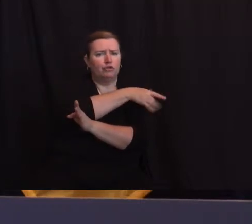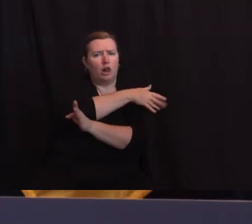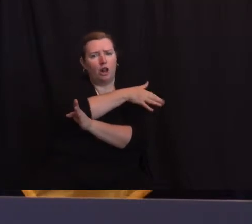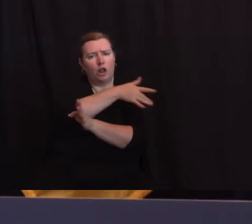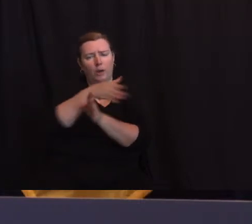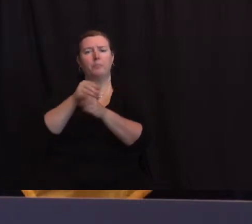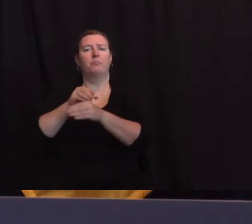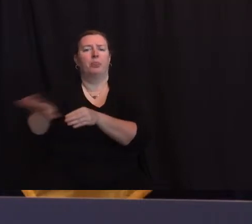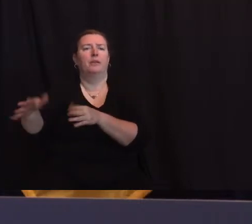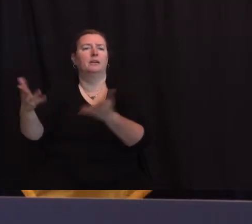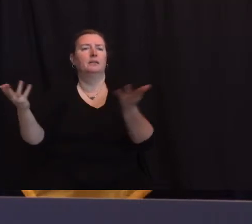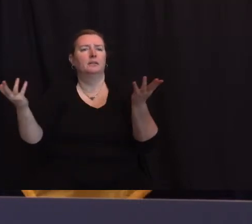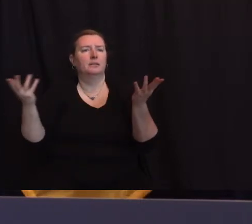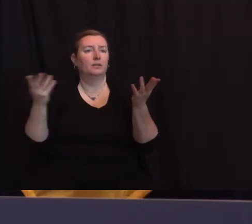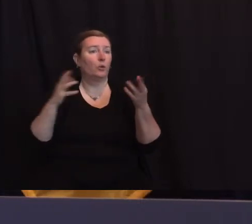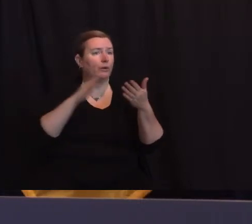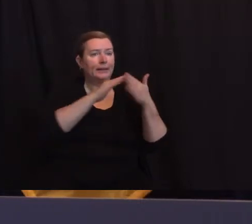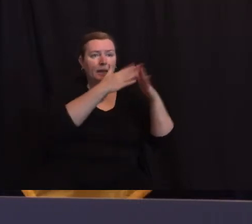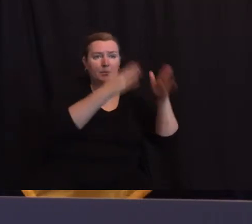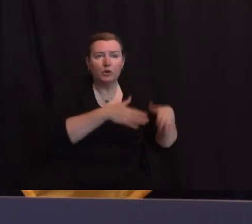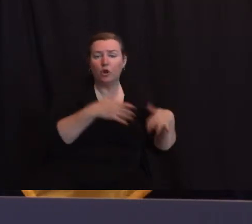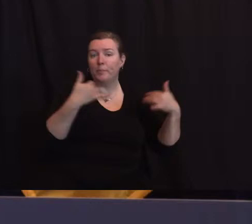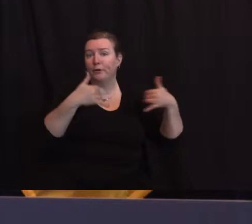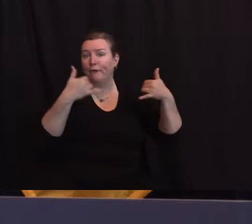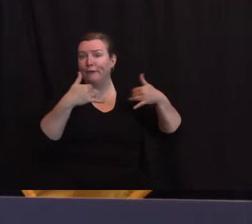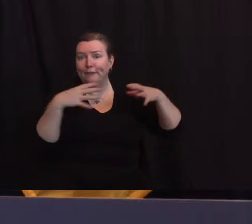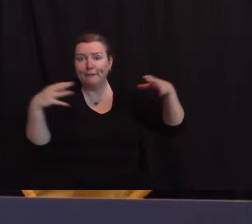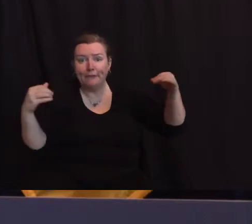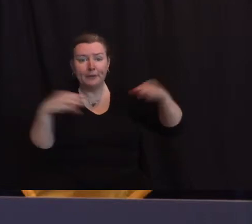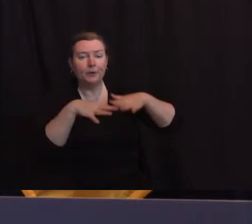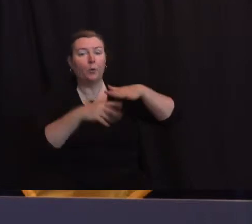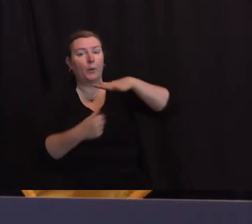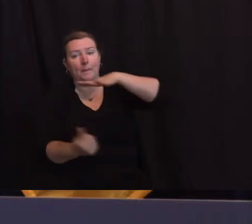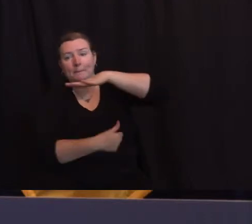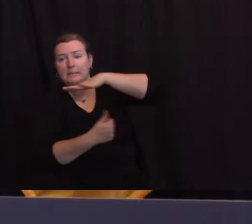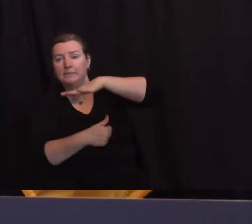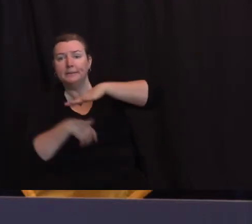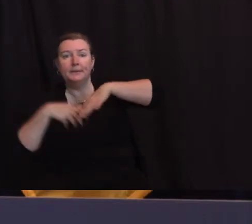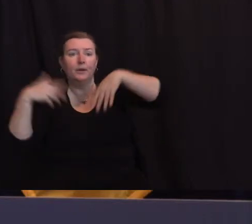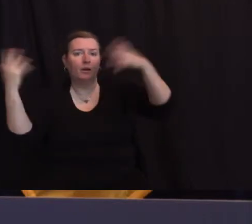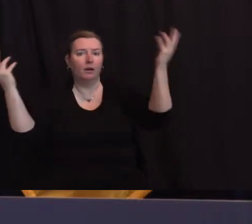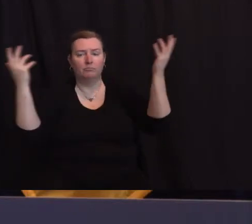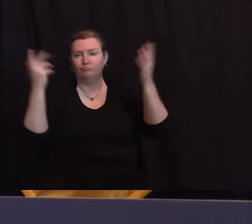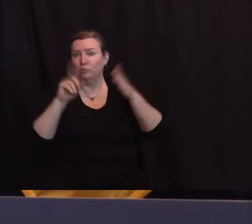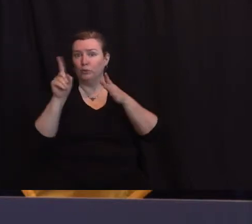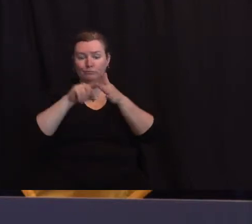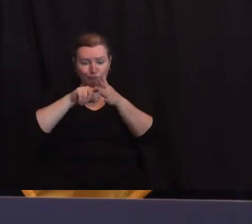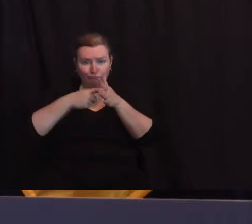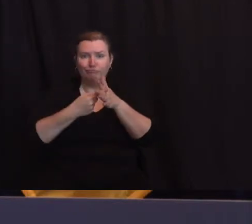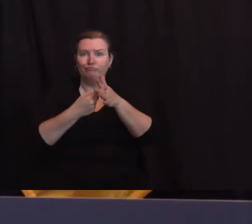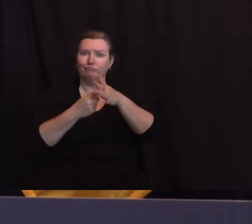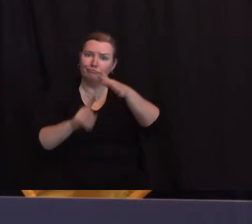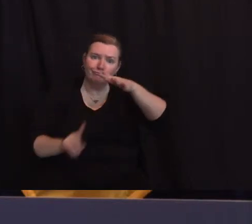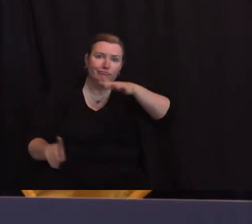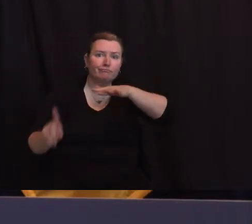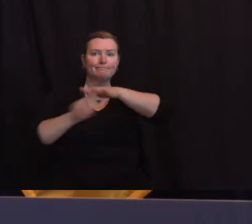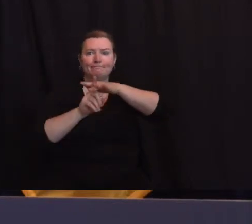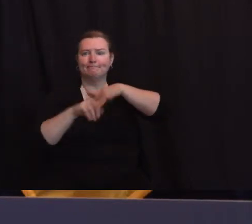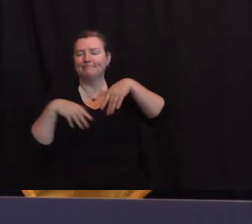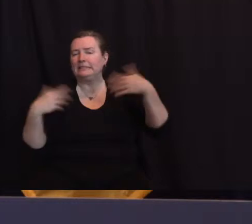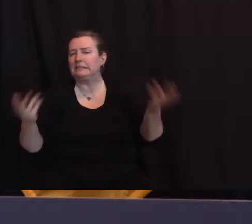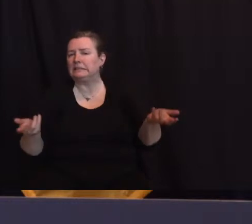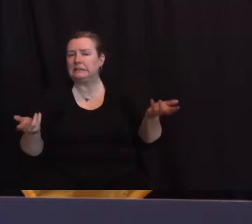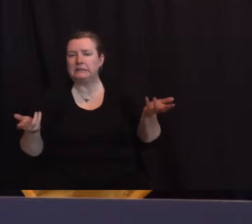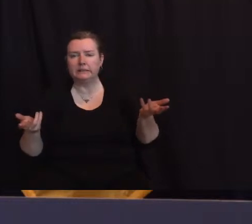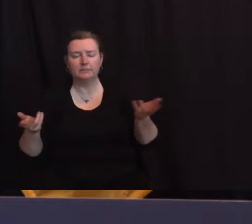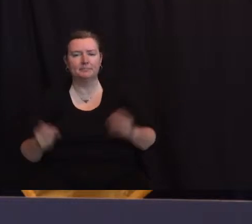room, at a pizza party in the basement, etc. I drove by very quickly, so I was on my phone, so I did not pay